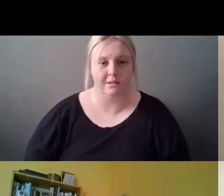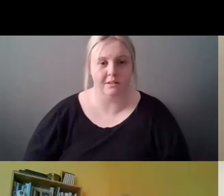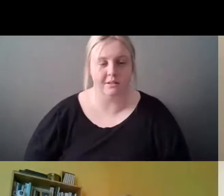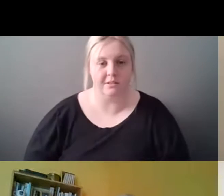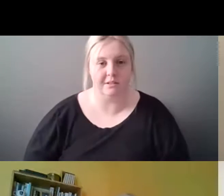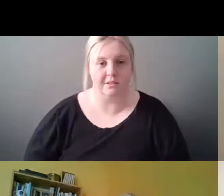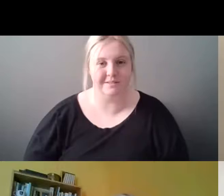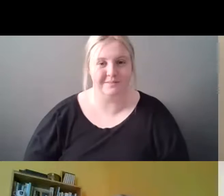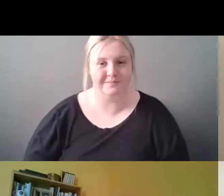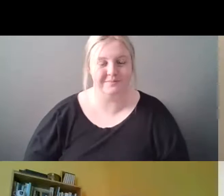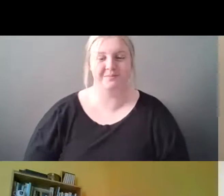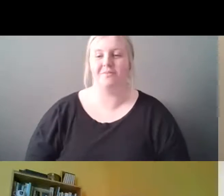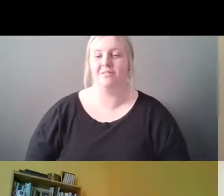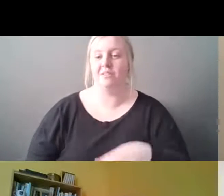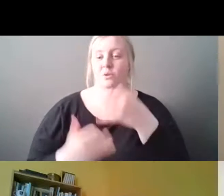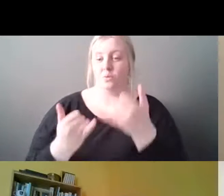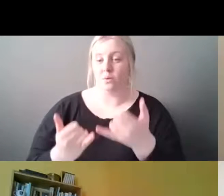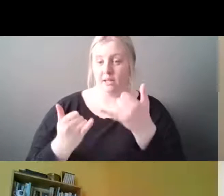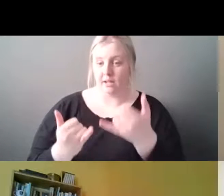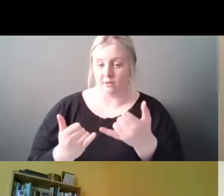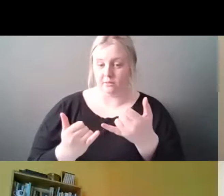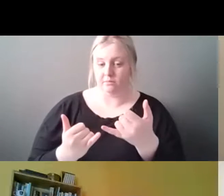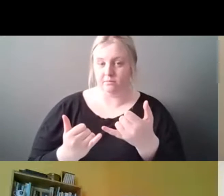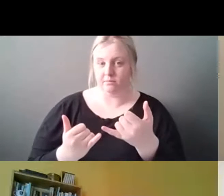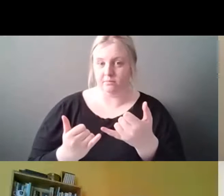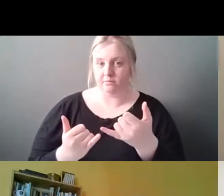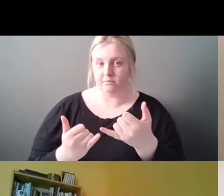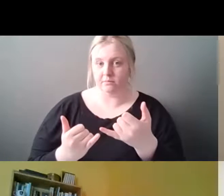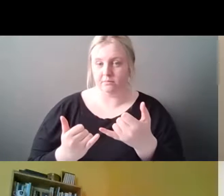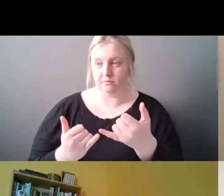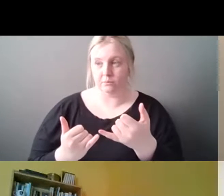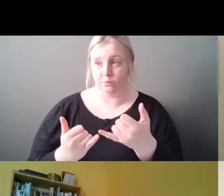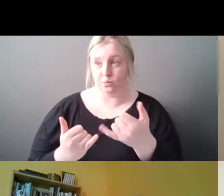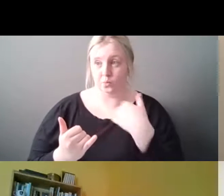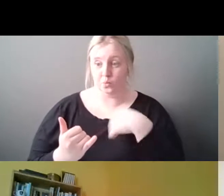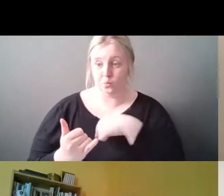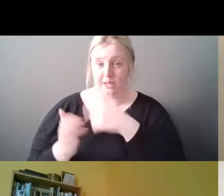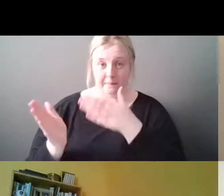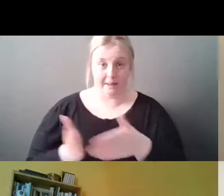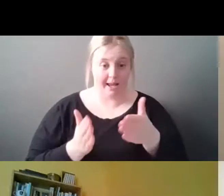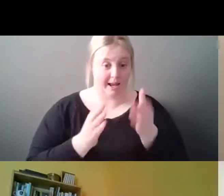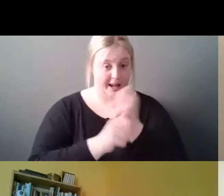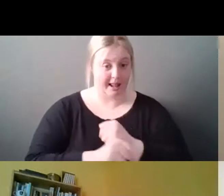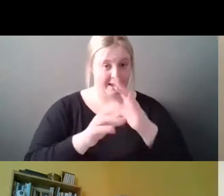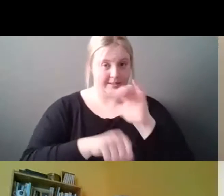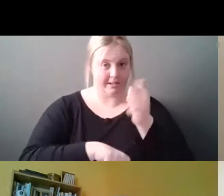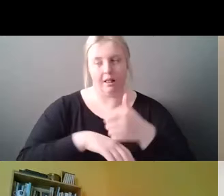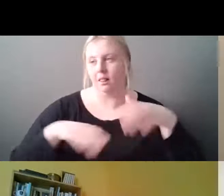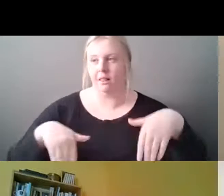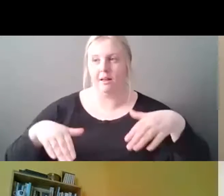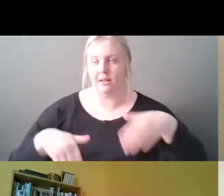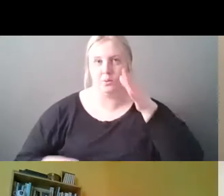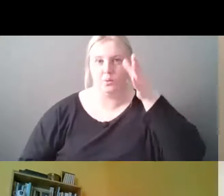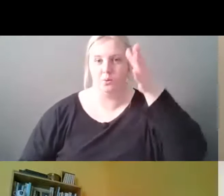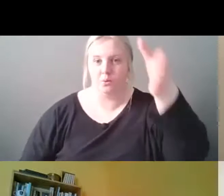So right at this particular point, we're not even thinking in terms of that particular. Right now, we are still at